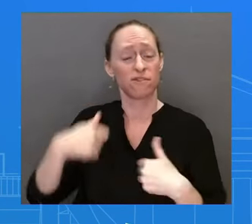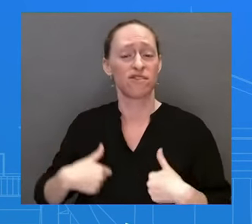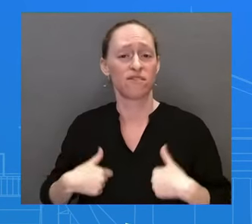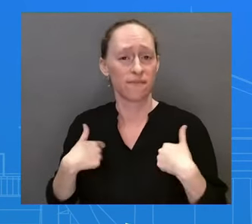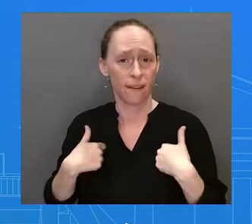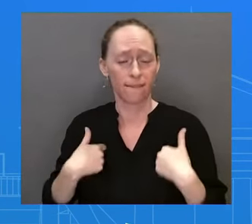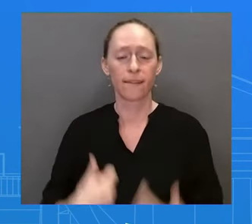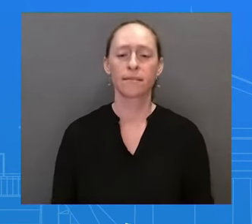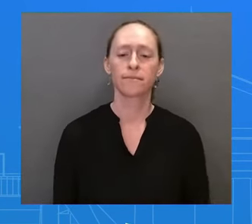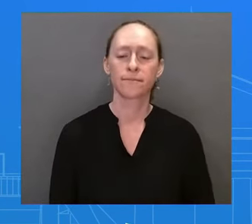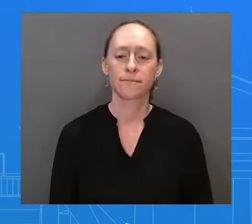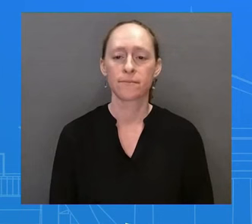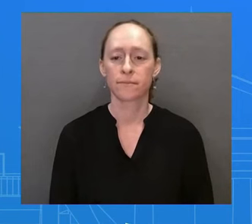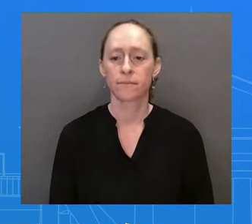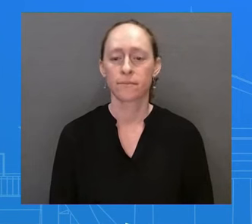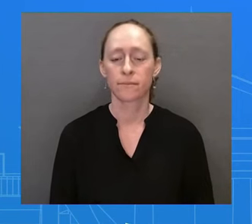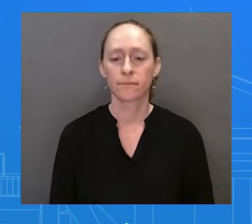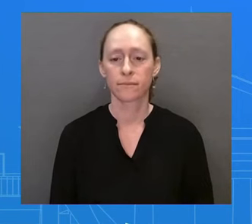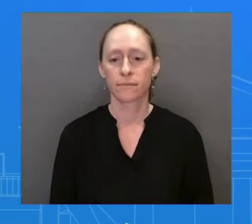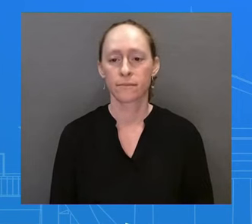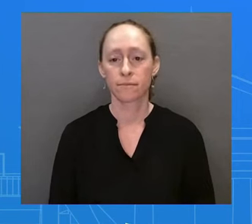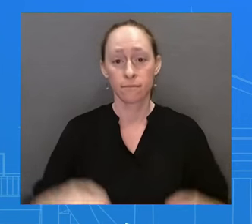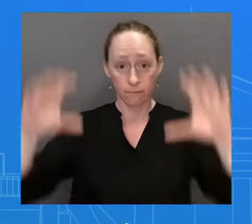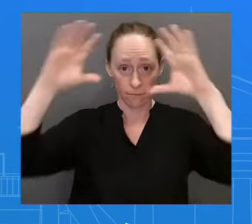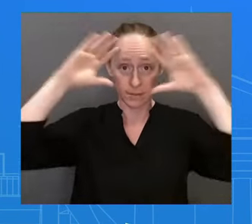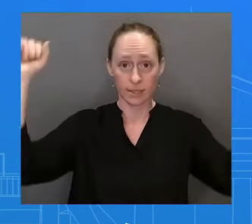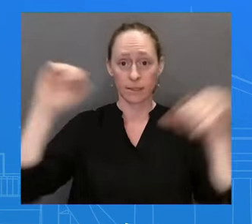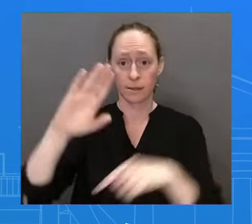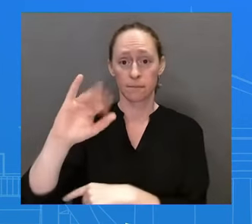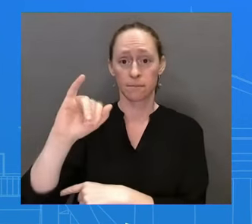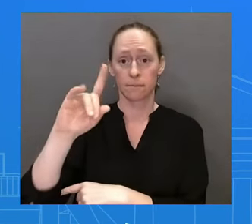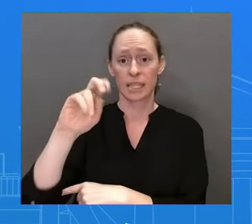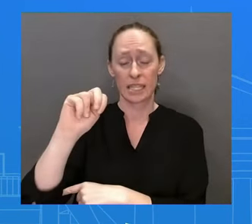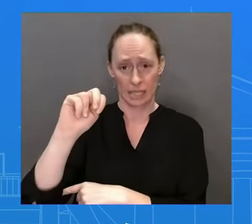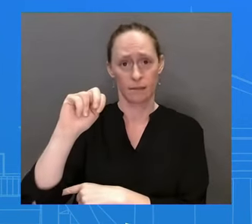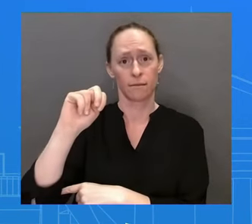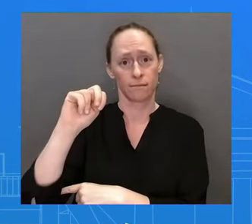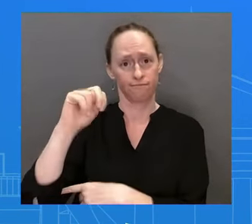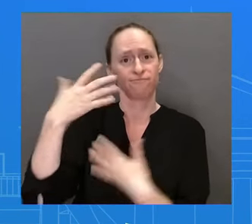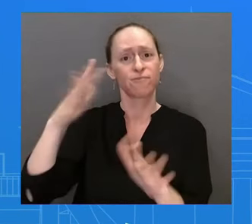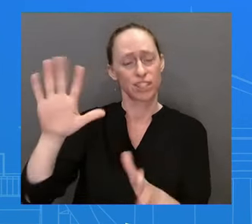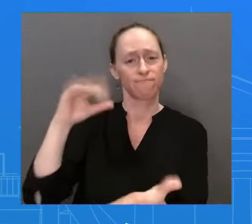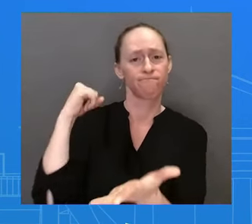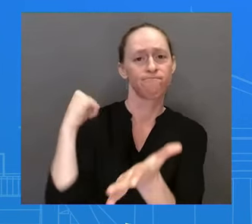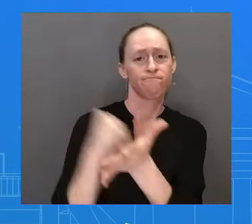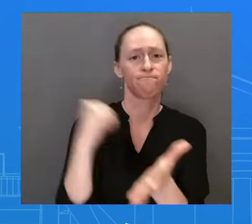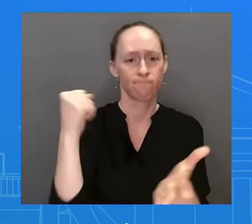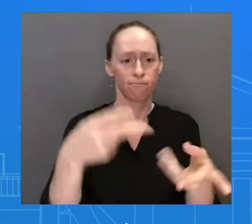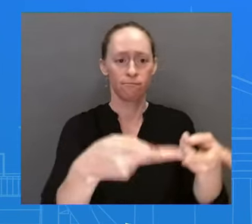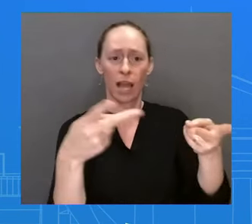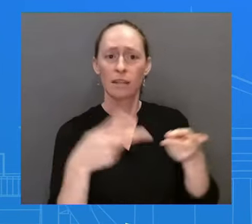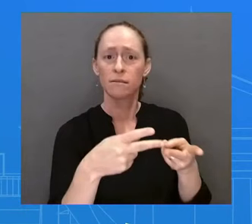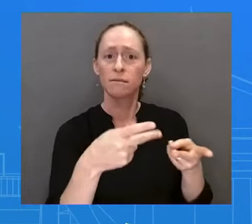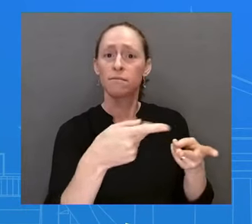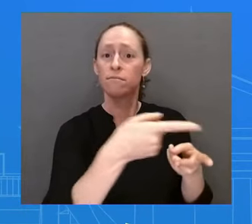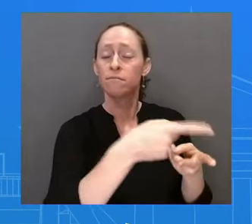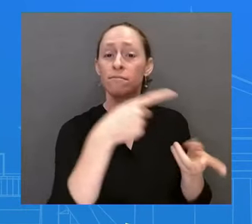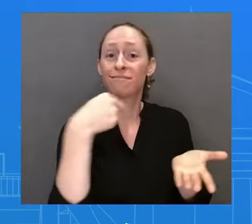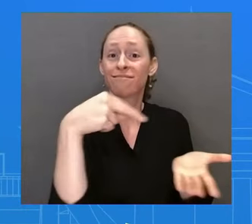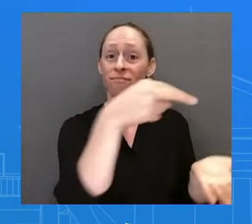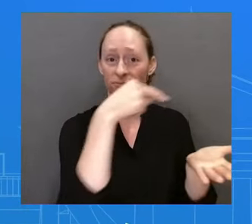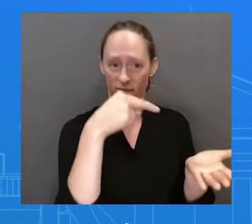national memorial, enshrining into law that it is hallowed ground. The president is continuing to